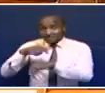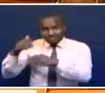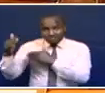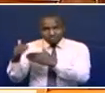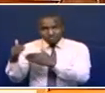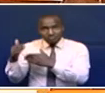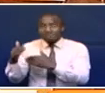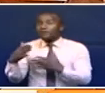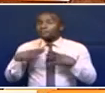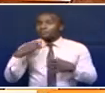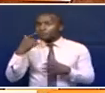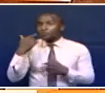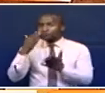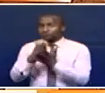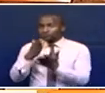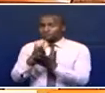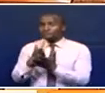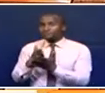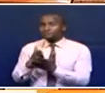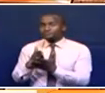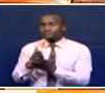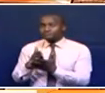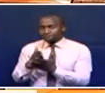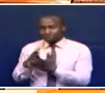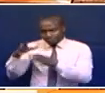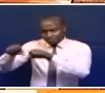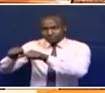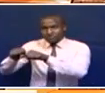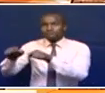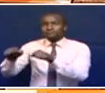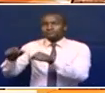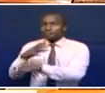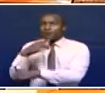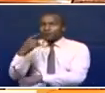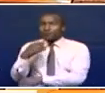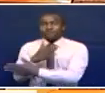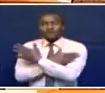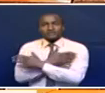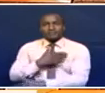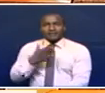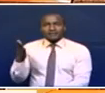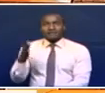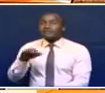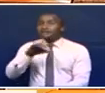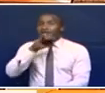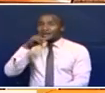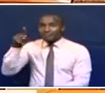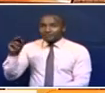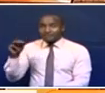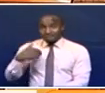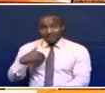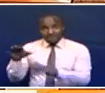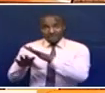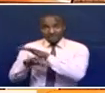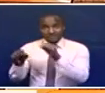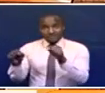the guys who actually held the reins of power were my friends. Raila Odinga was prime minister. I was the vice